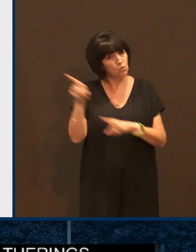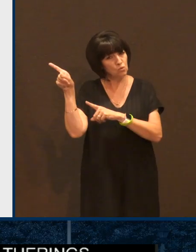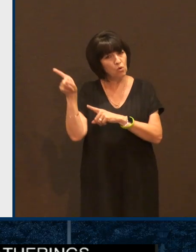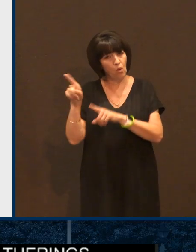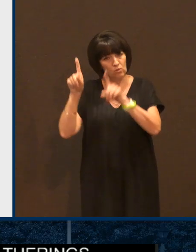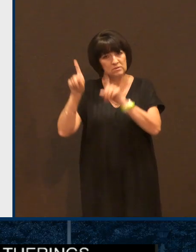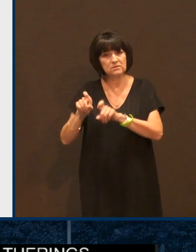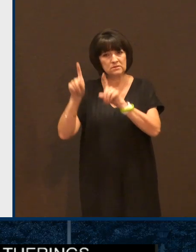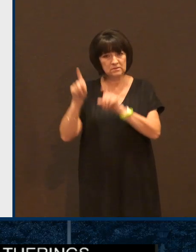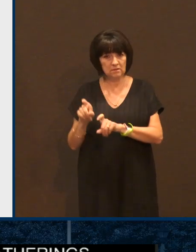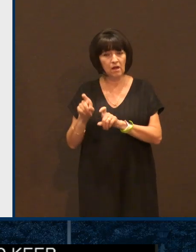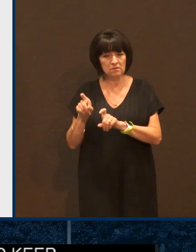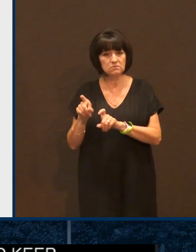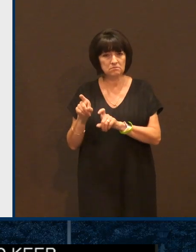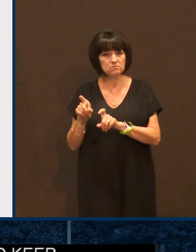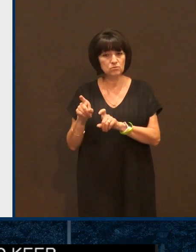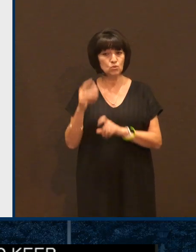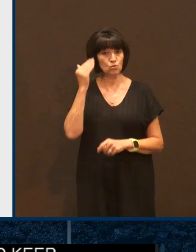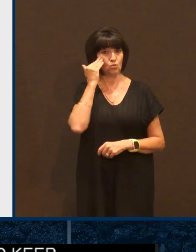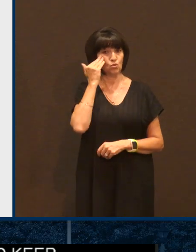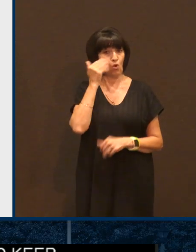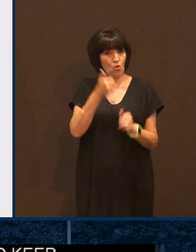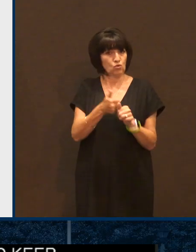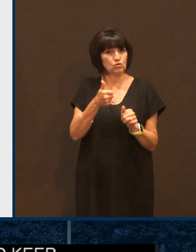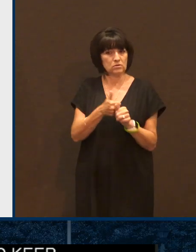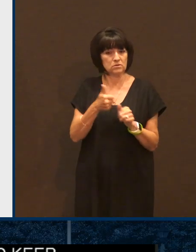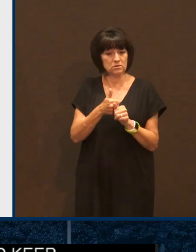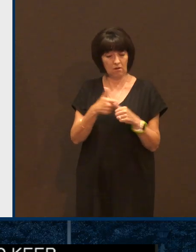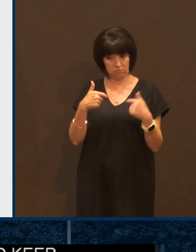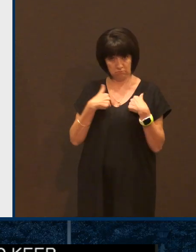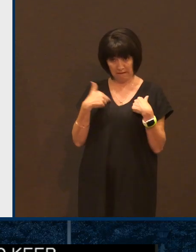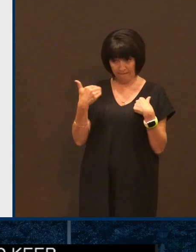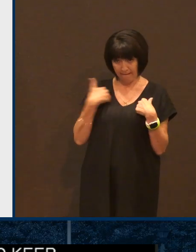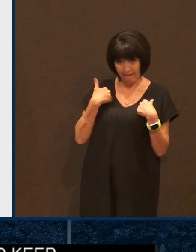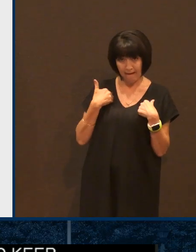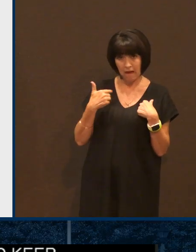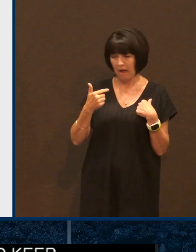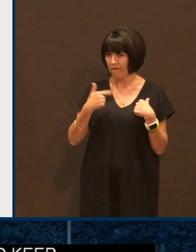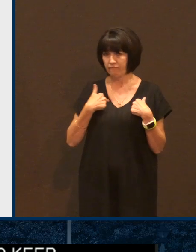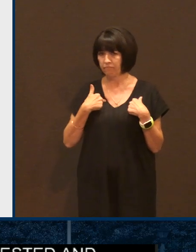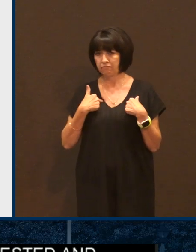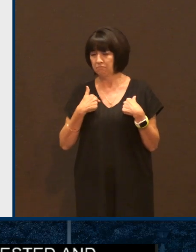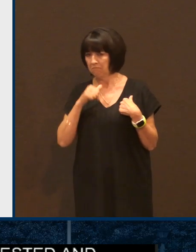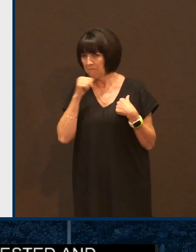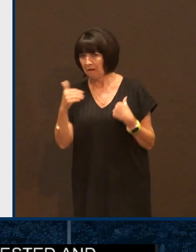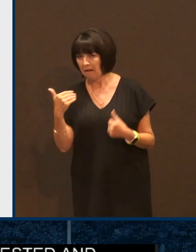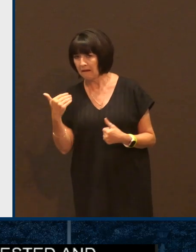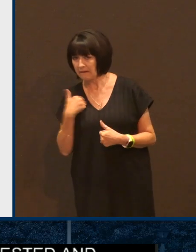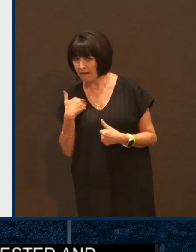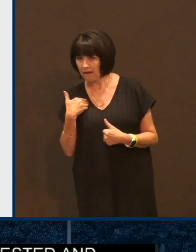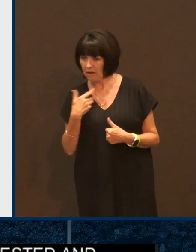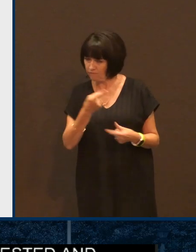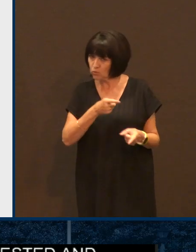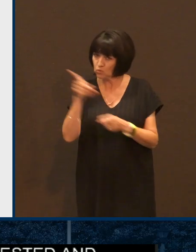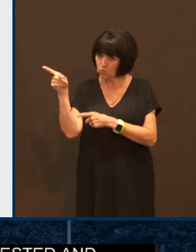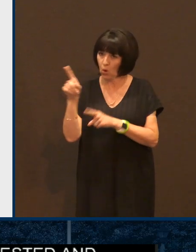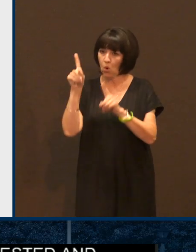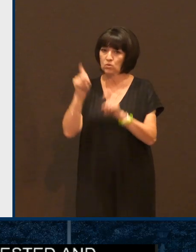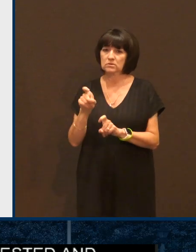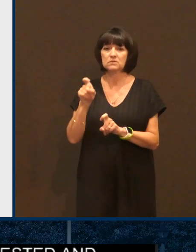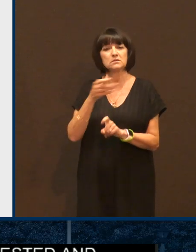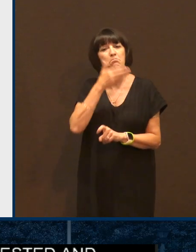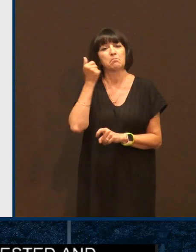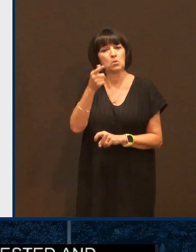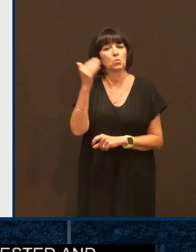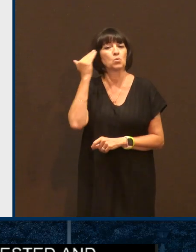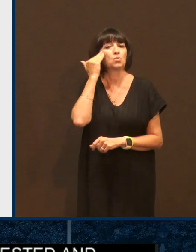to know your COVID-19 status. So if you haven't gotten tested, you can do it and